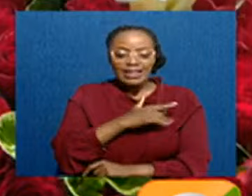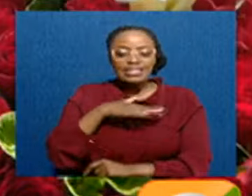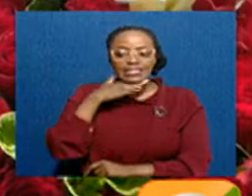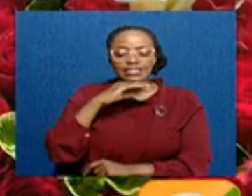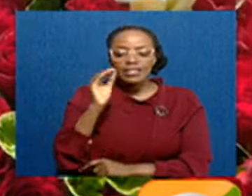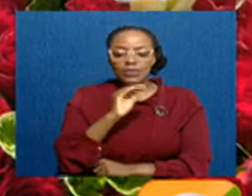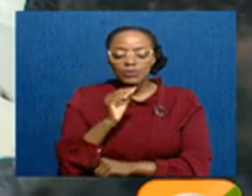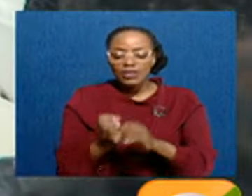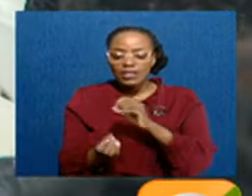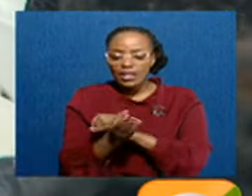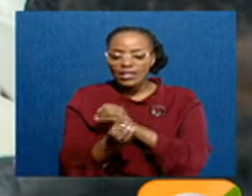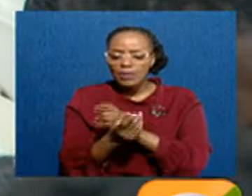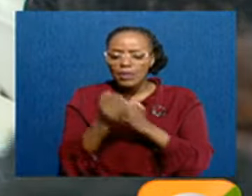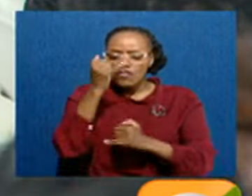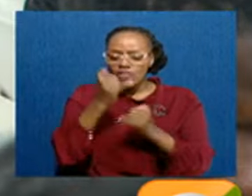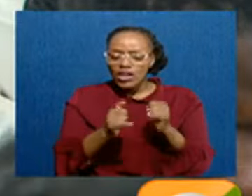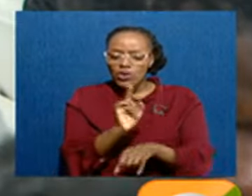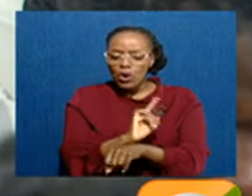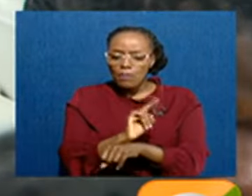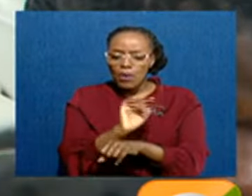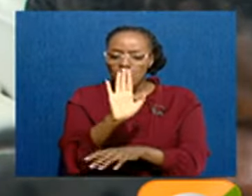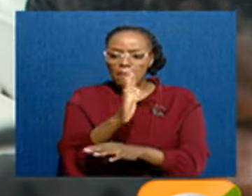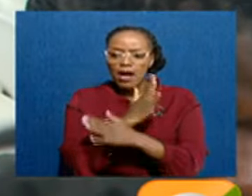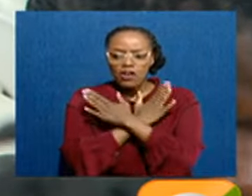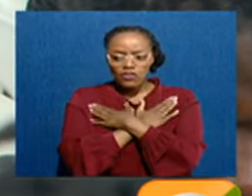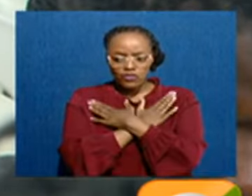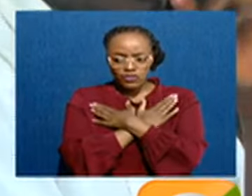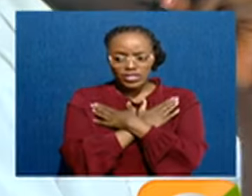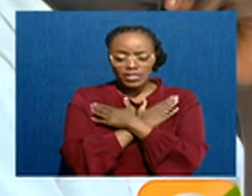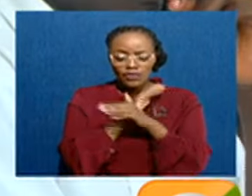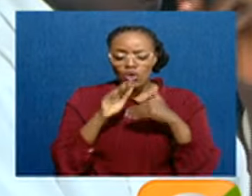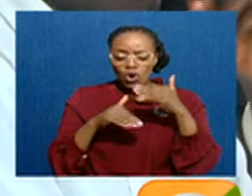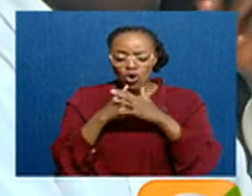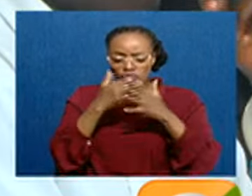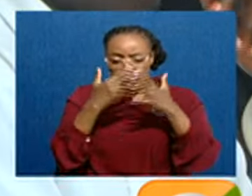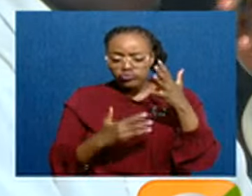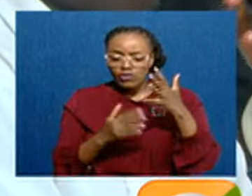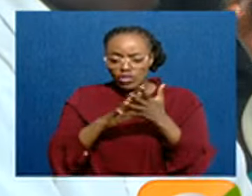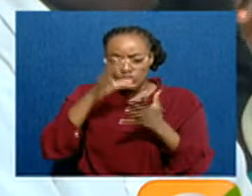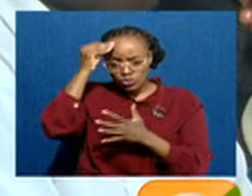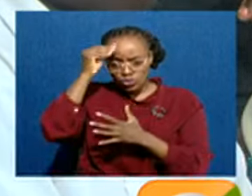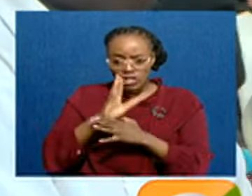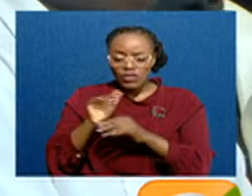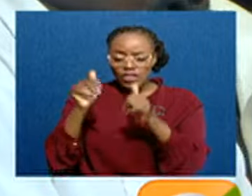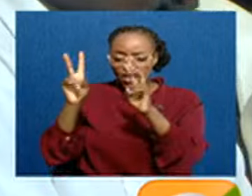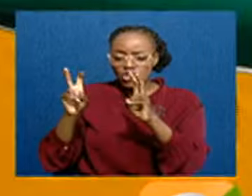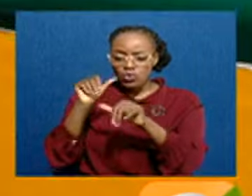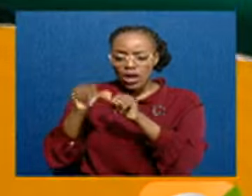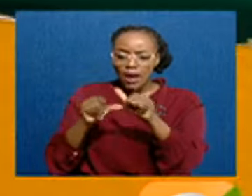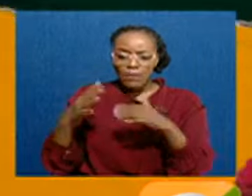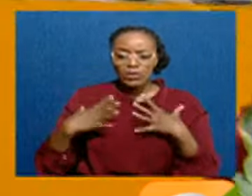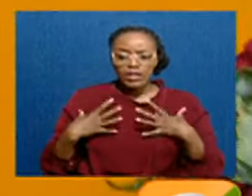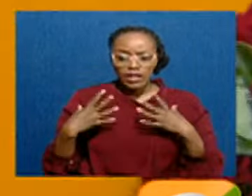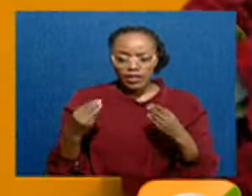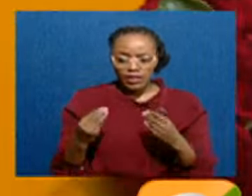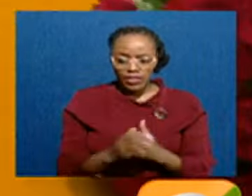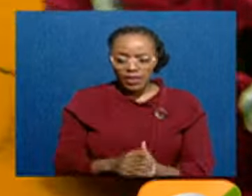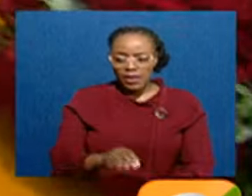pia walielezea dakika za mwisho na rafiki zao, wote wakiwa wanafunzi wa masuala ya afya.